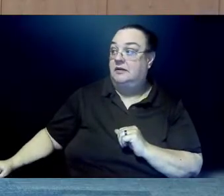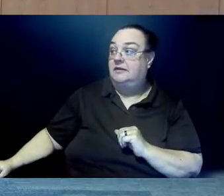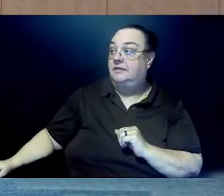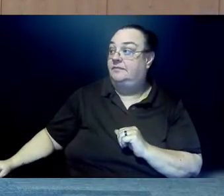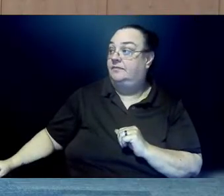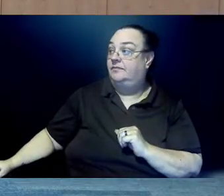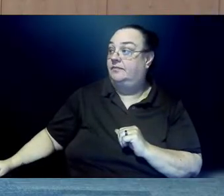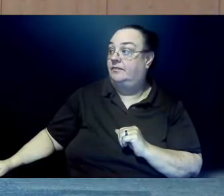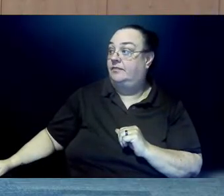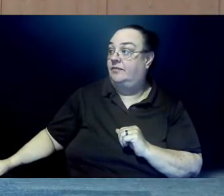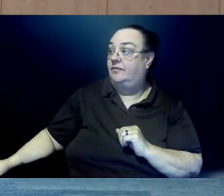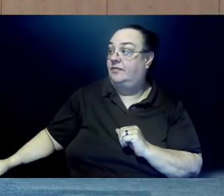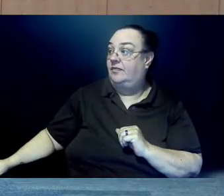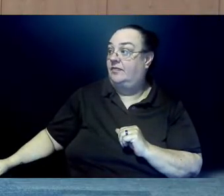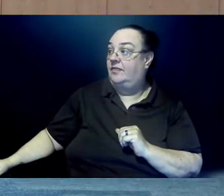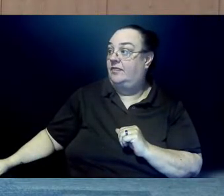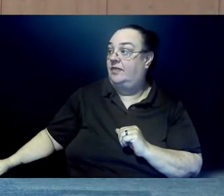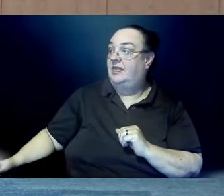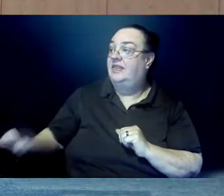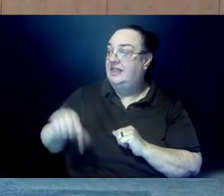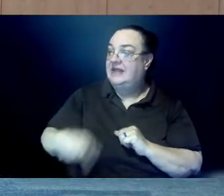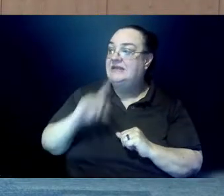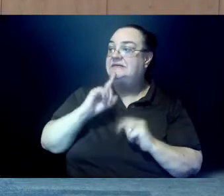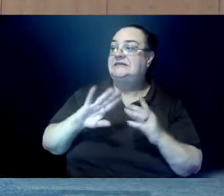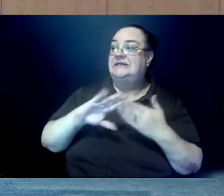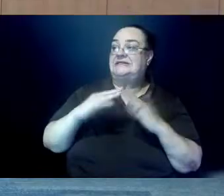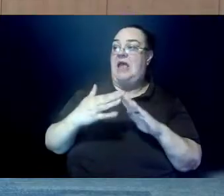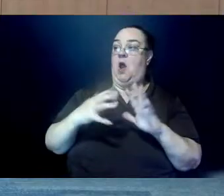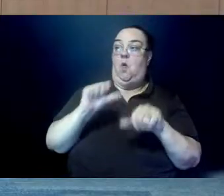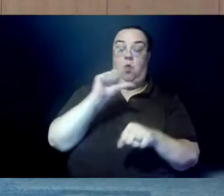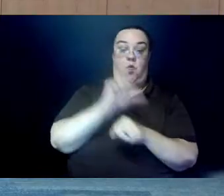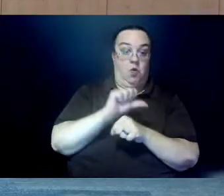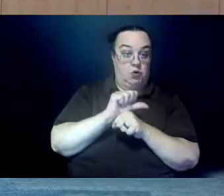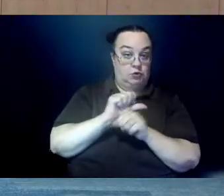This is a town work session, so